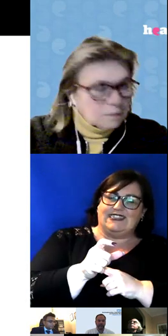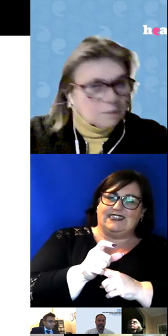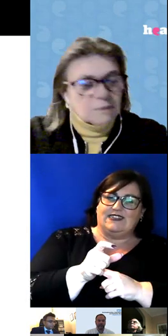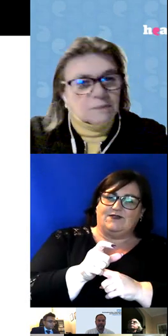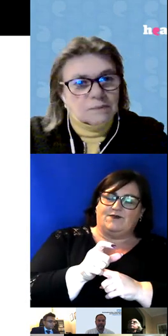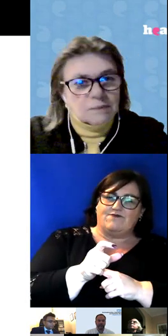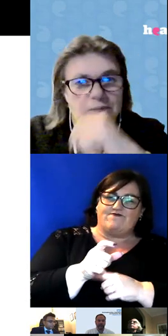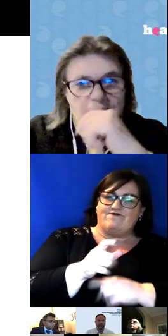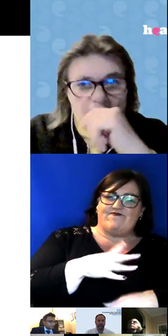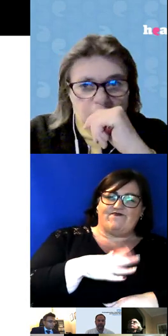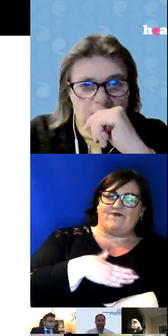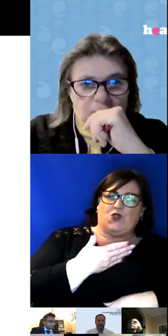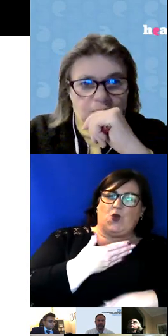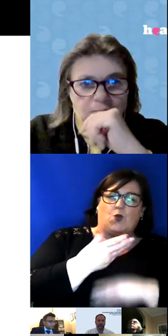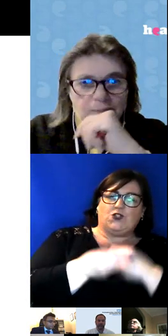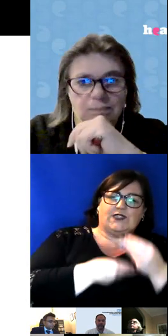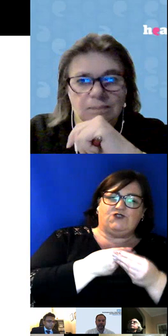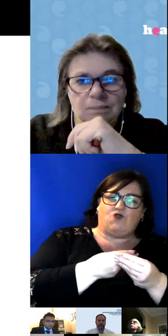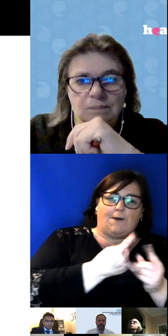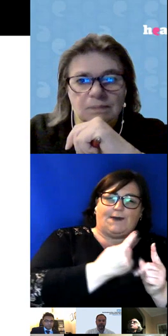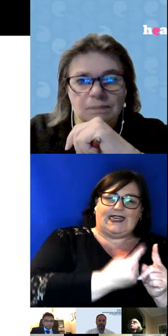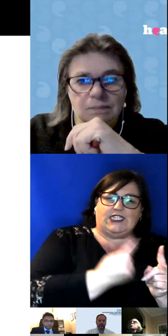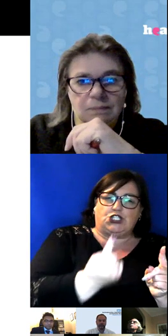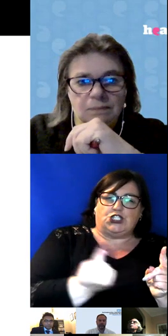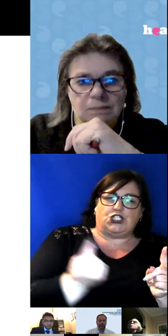and describe it from a service perspective.